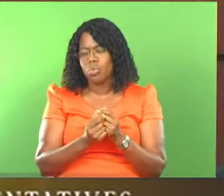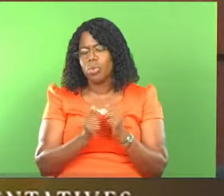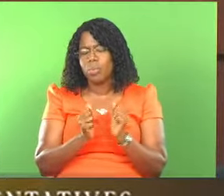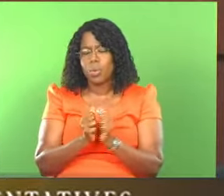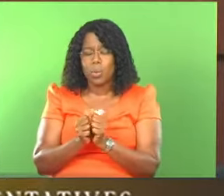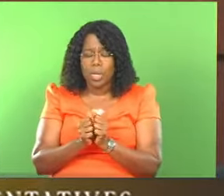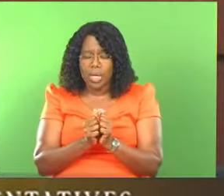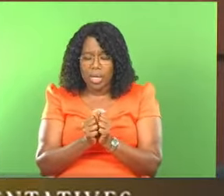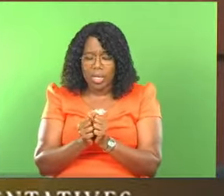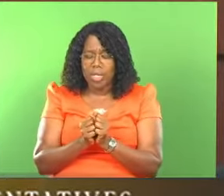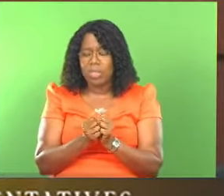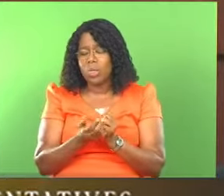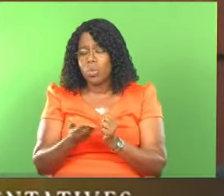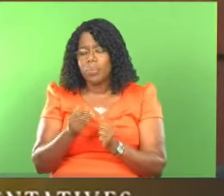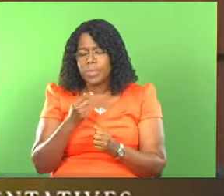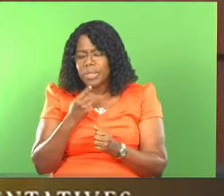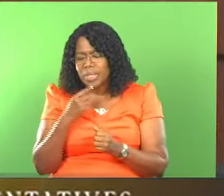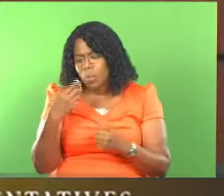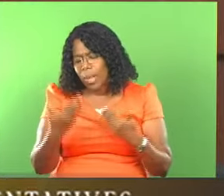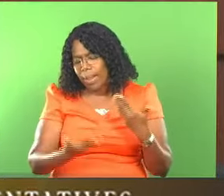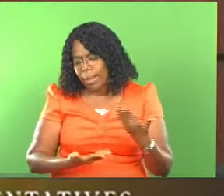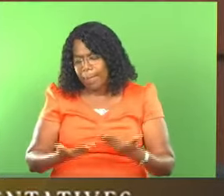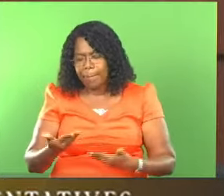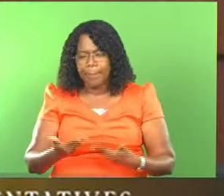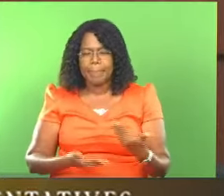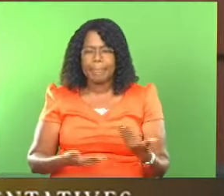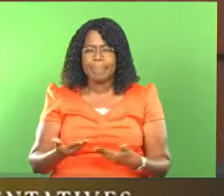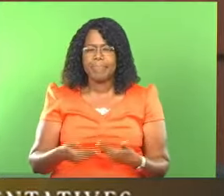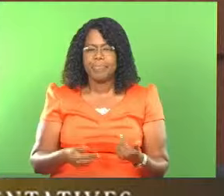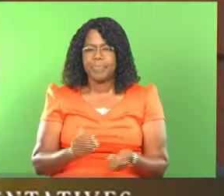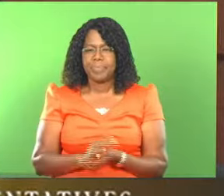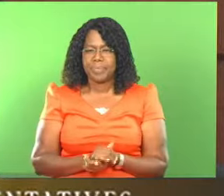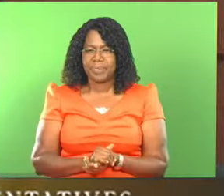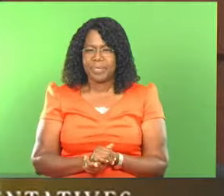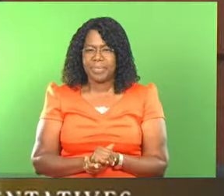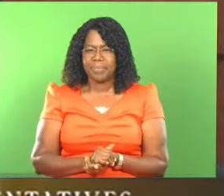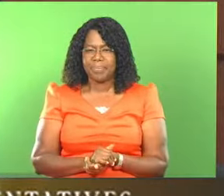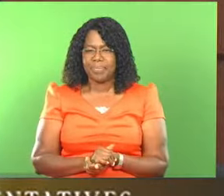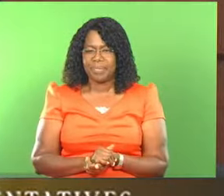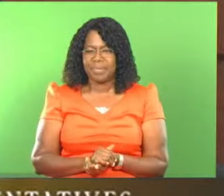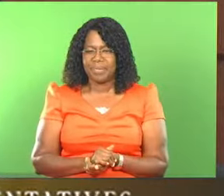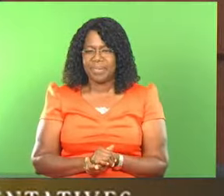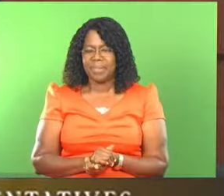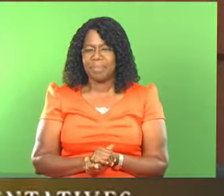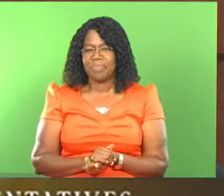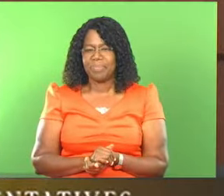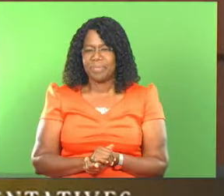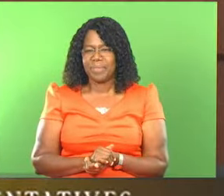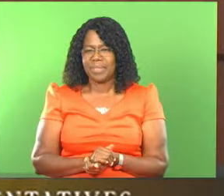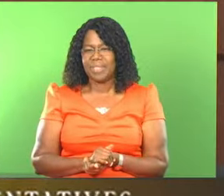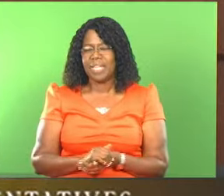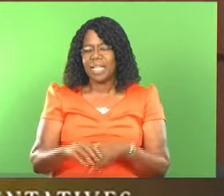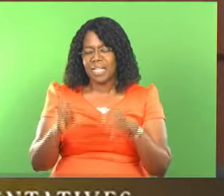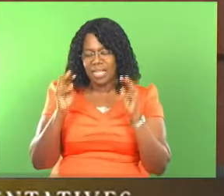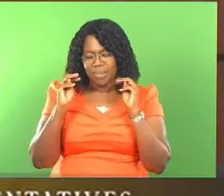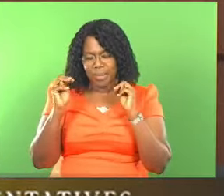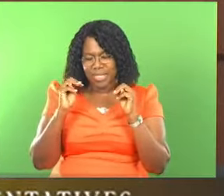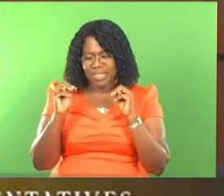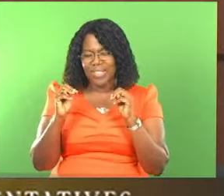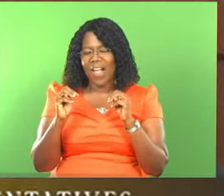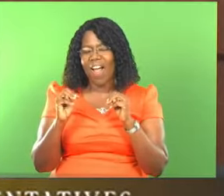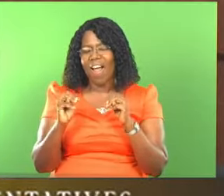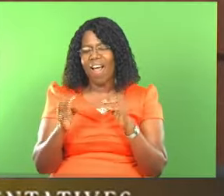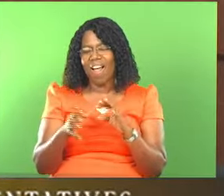say welcome. Excellency Dr. Jaishankar, Minister of External Affairs of the Republic of